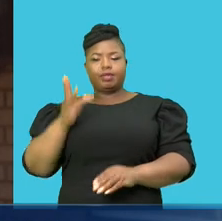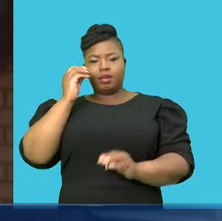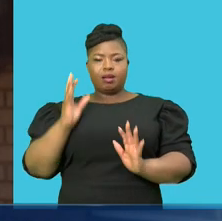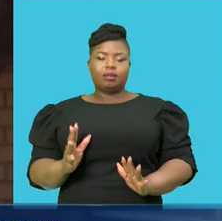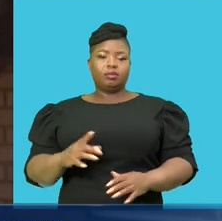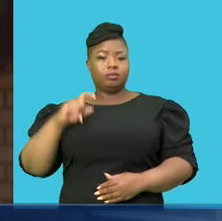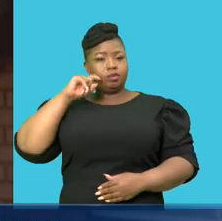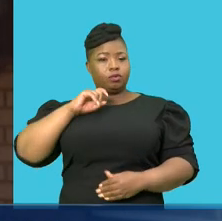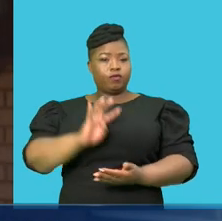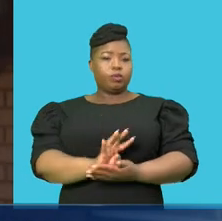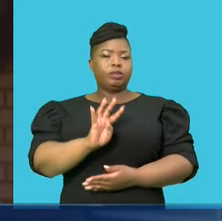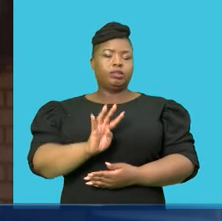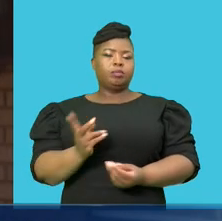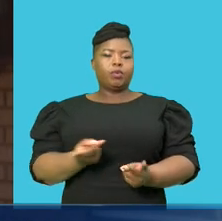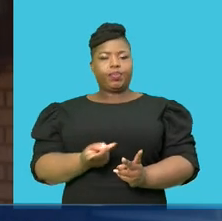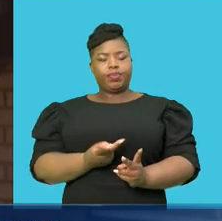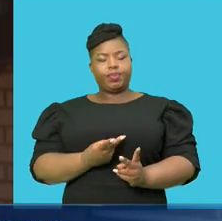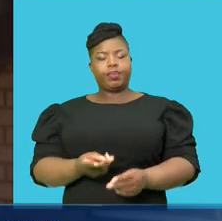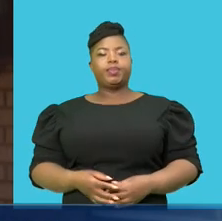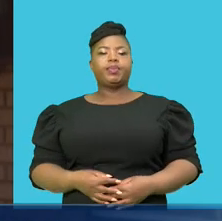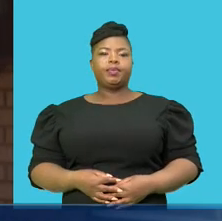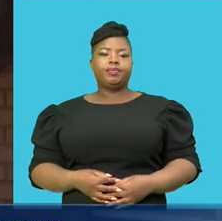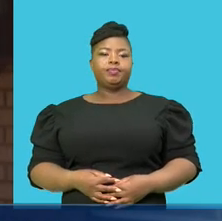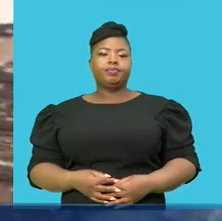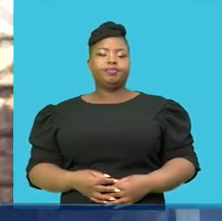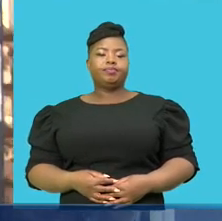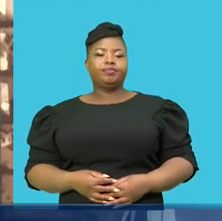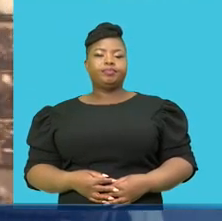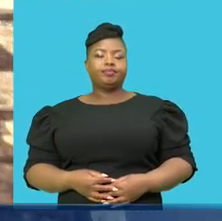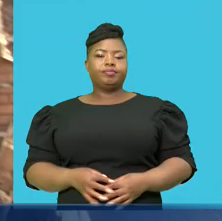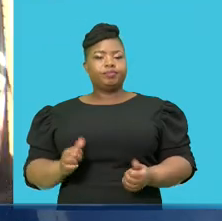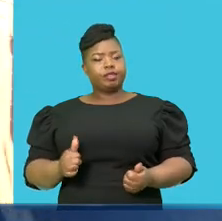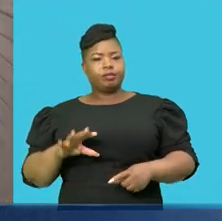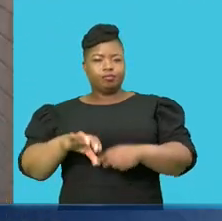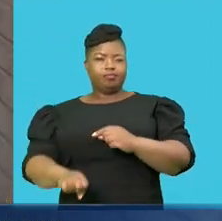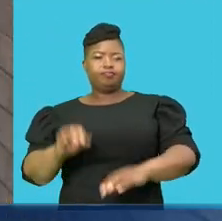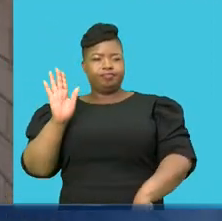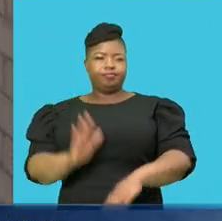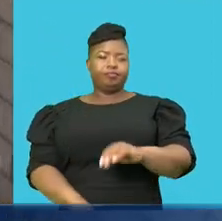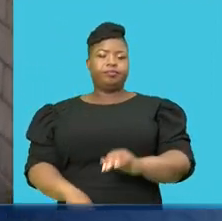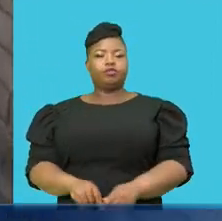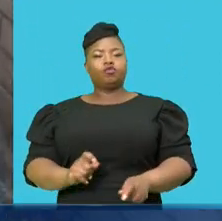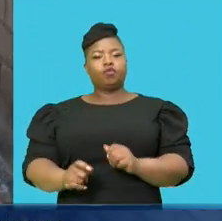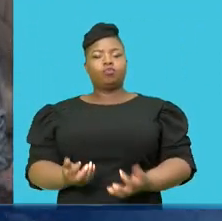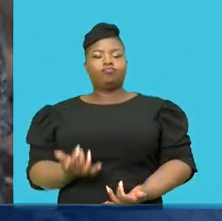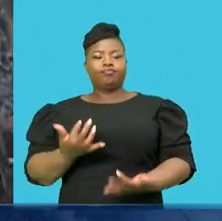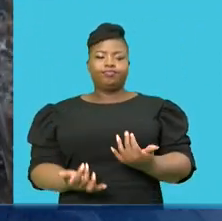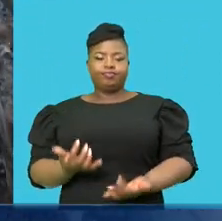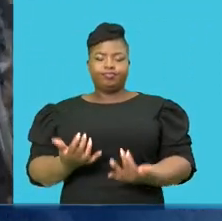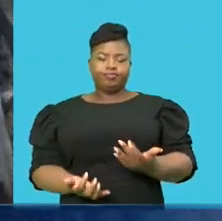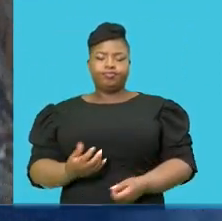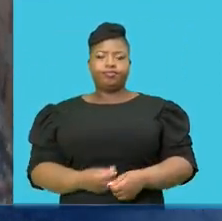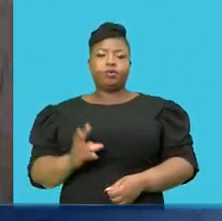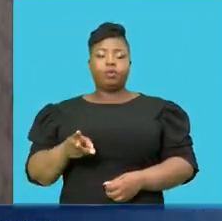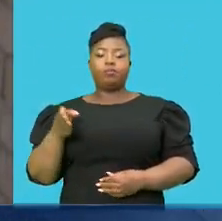are aged 14 years so we arrested them and we charged them with a sin they are